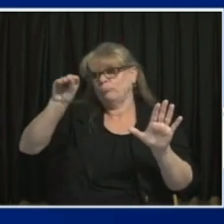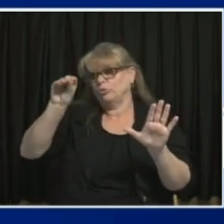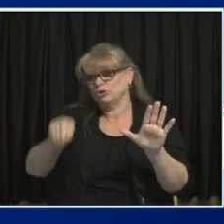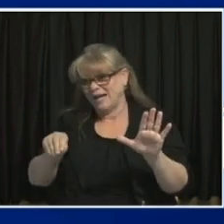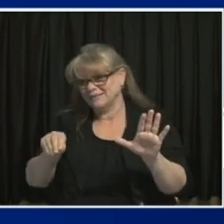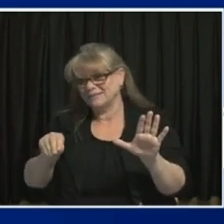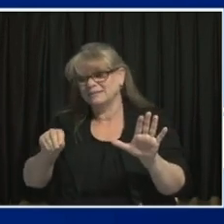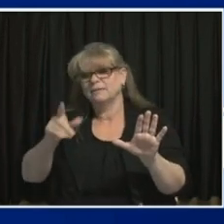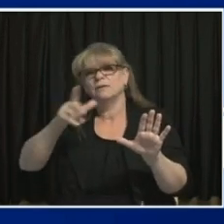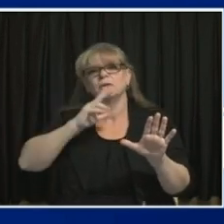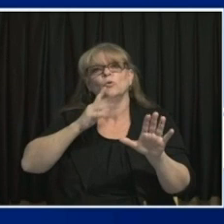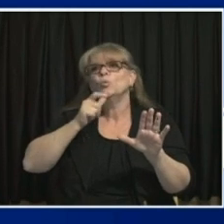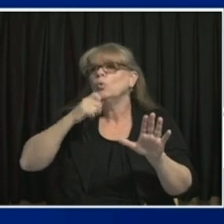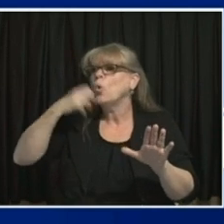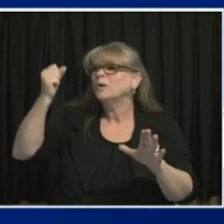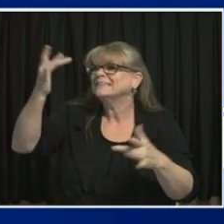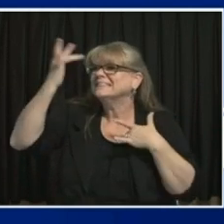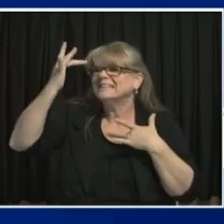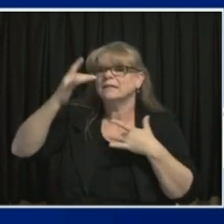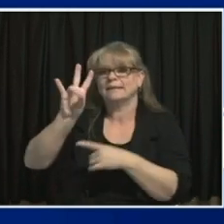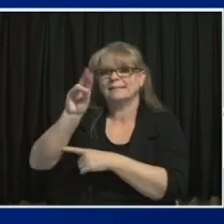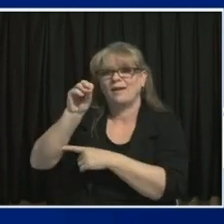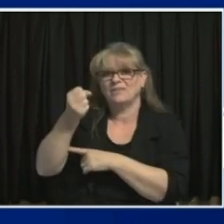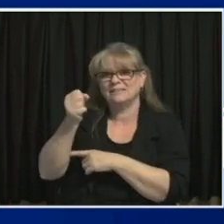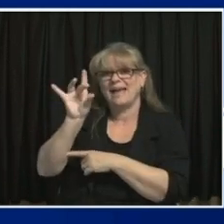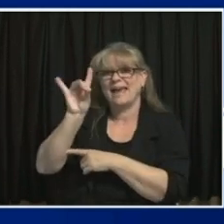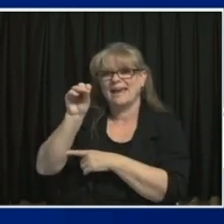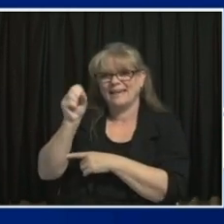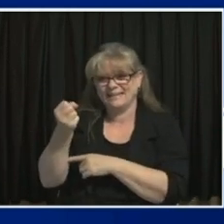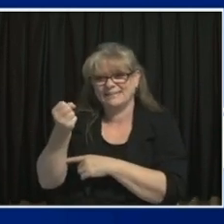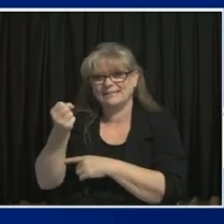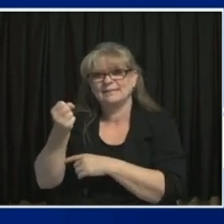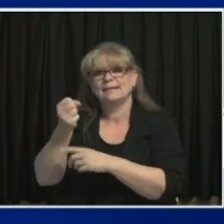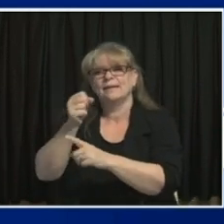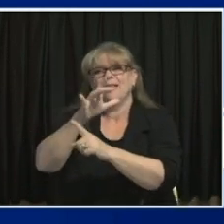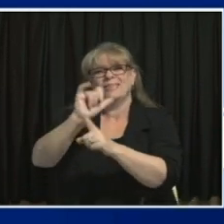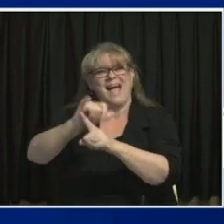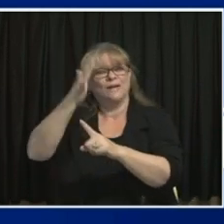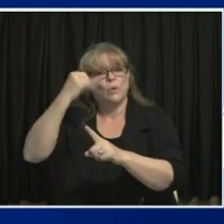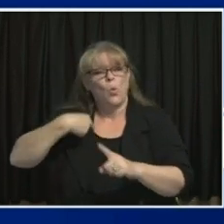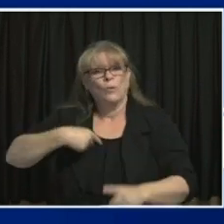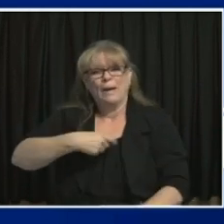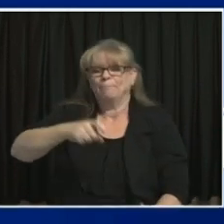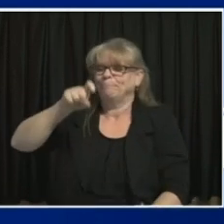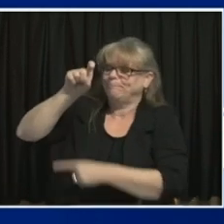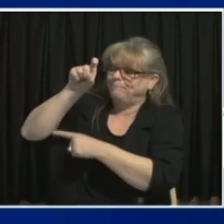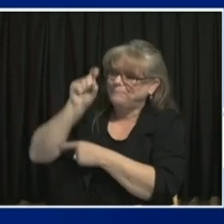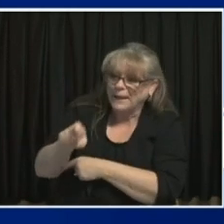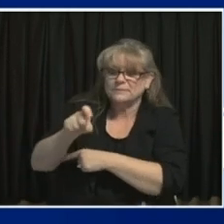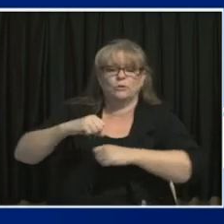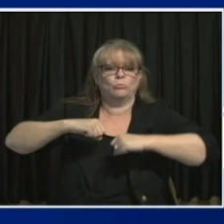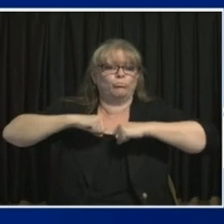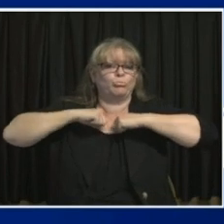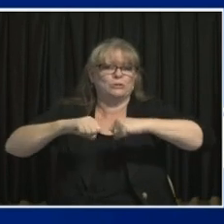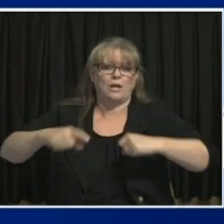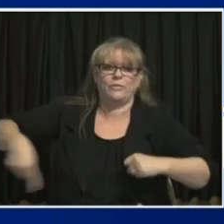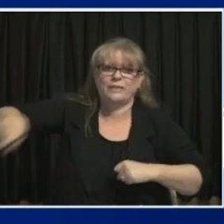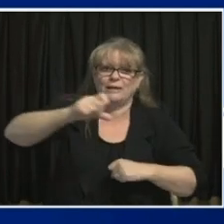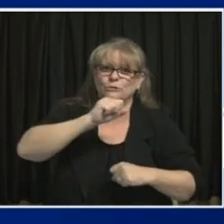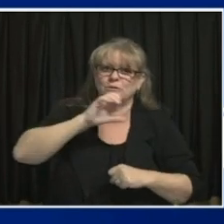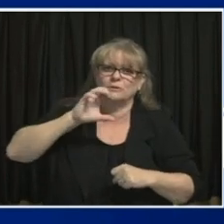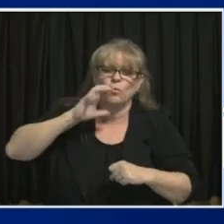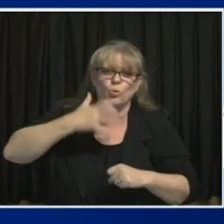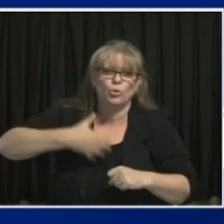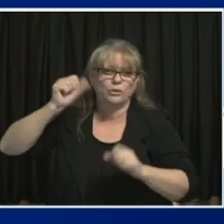so important to protect our most vulnerable population. 2 weeks ago in Colorado, we took the significant step of transitioning from